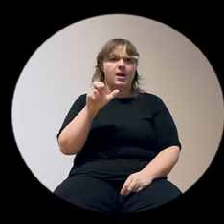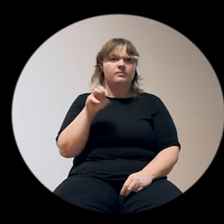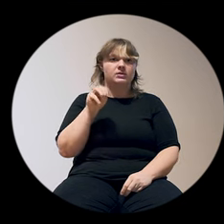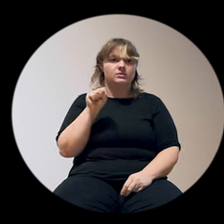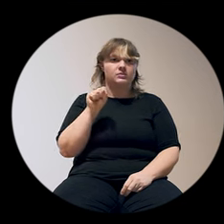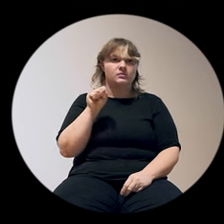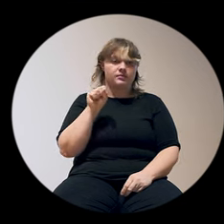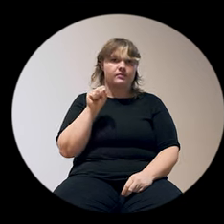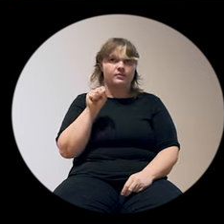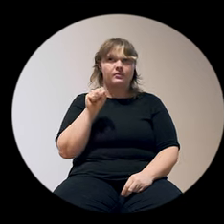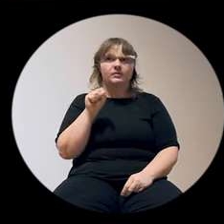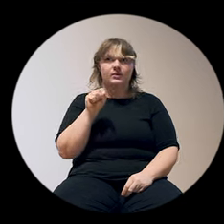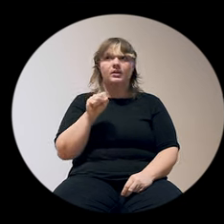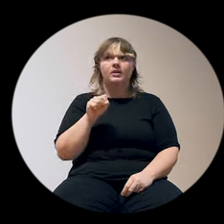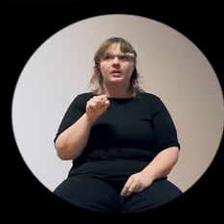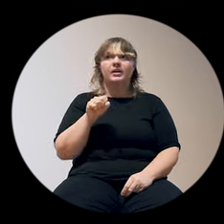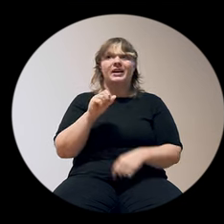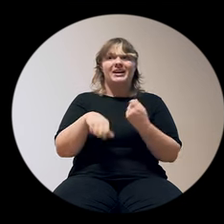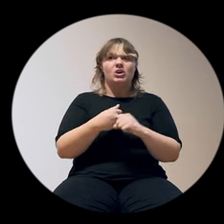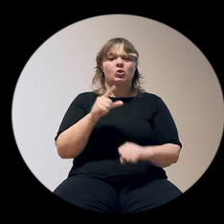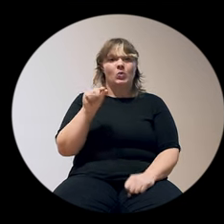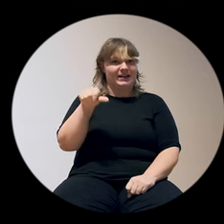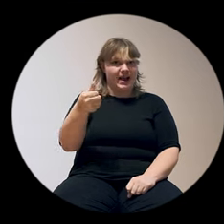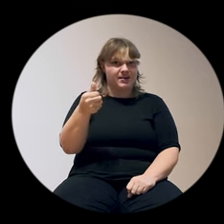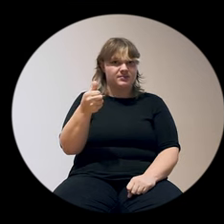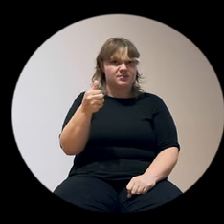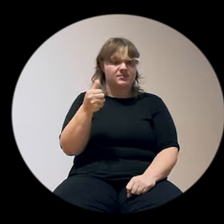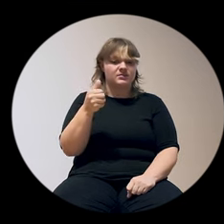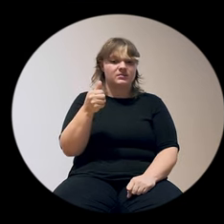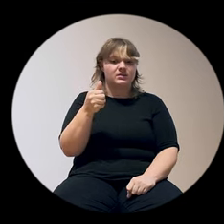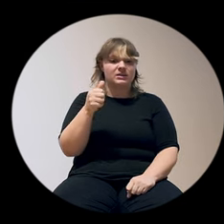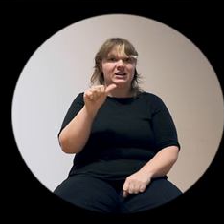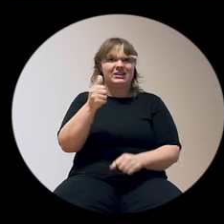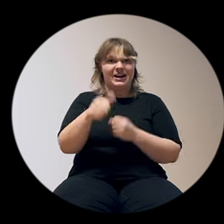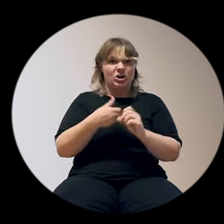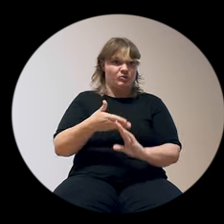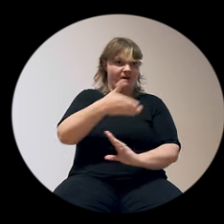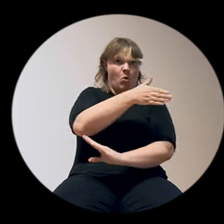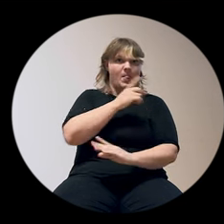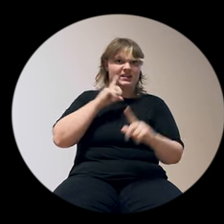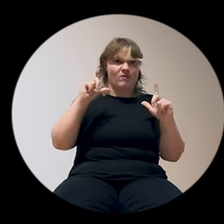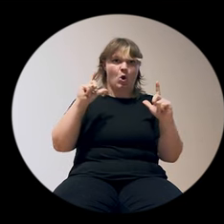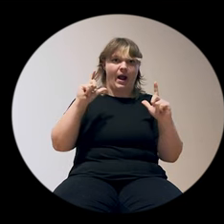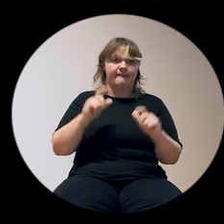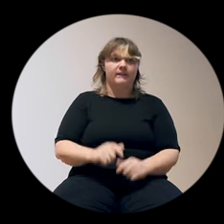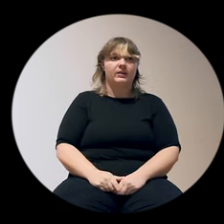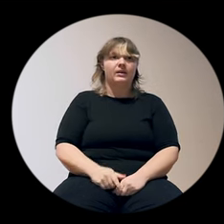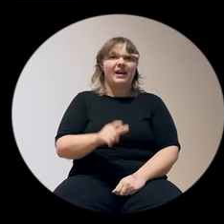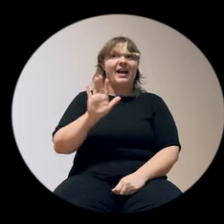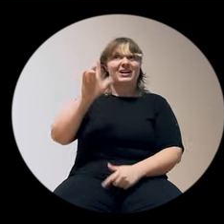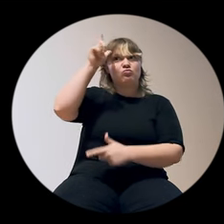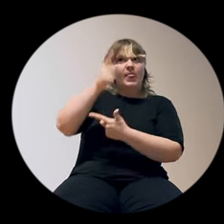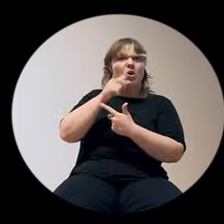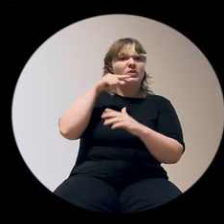and in 2010, 10 years prior to this photograph, his brother